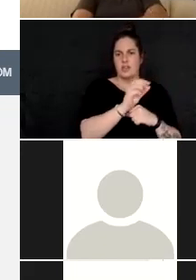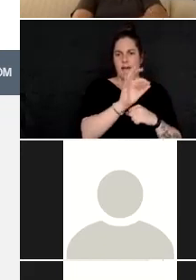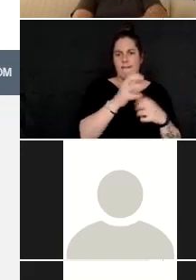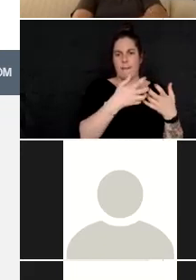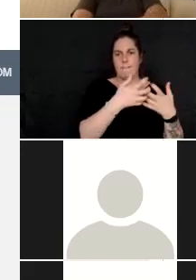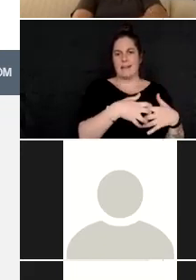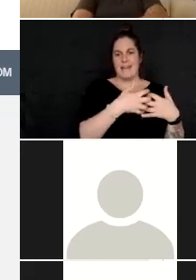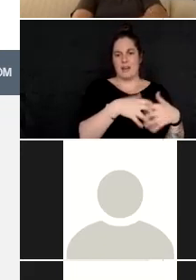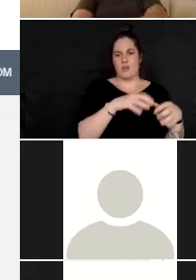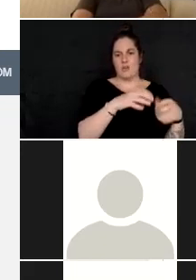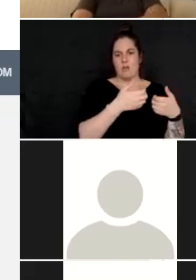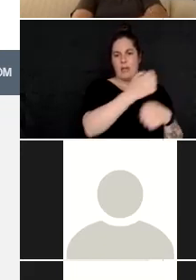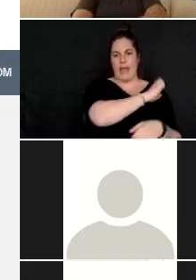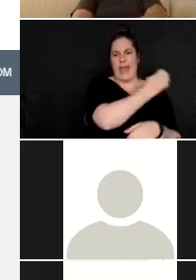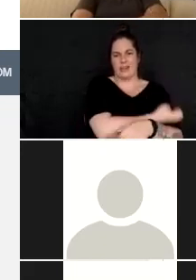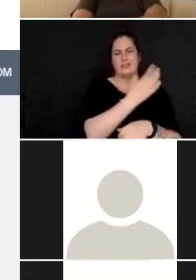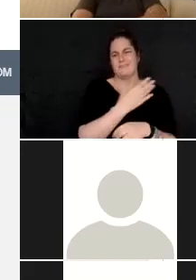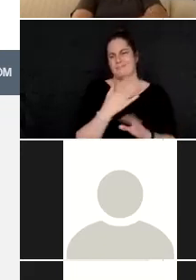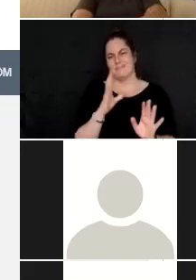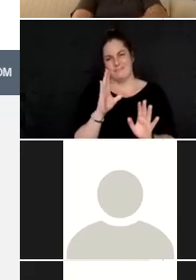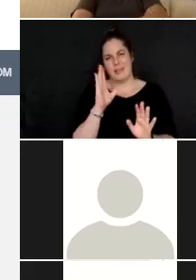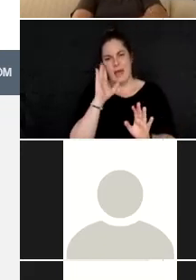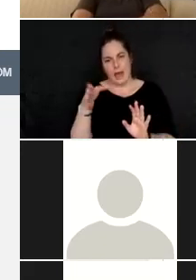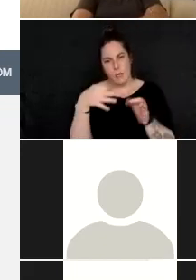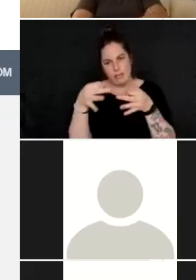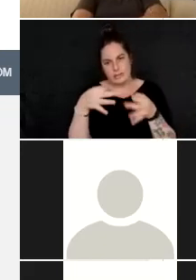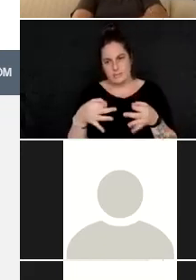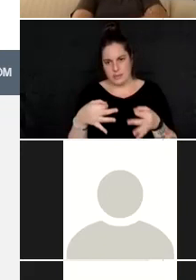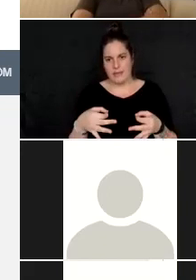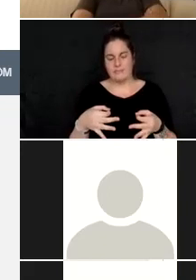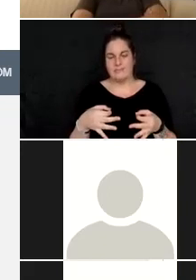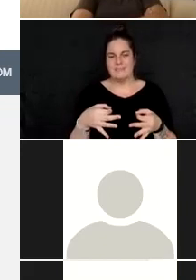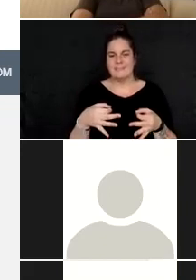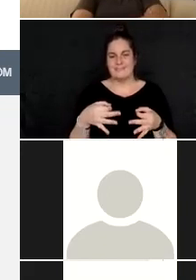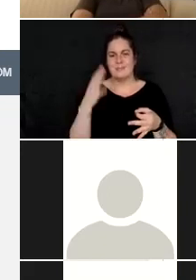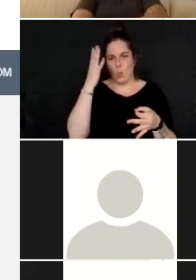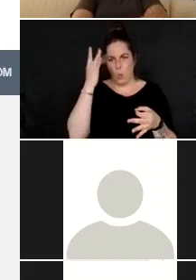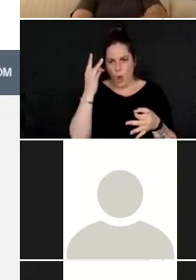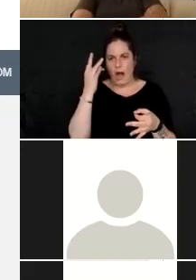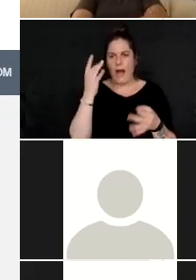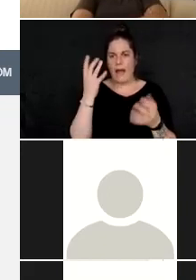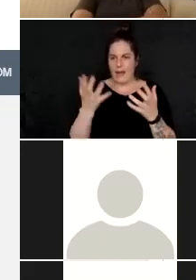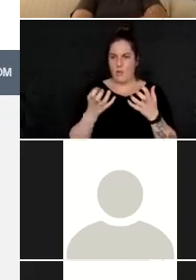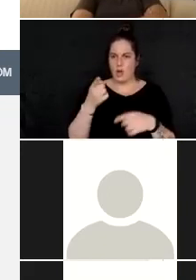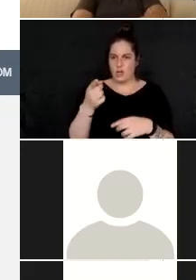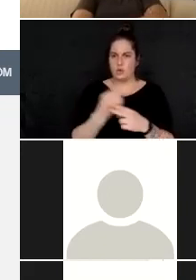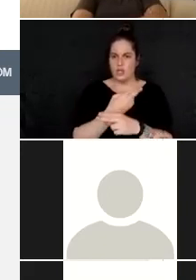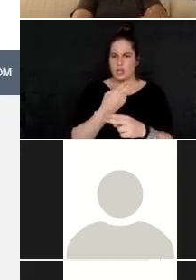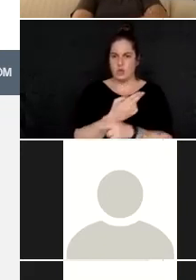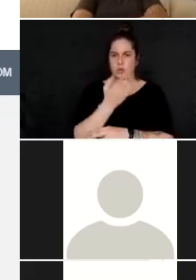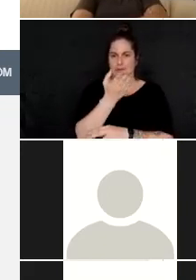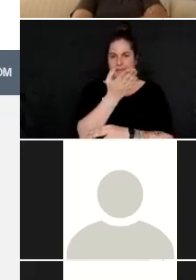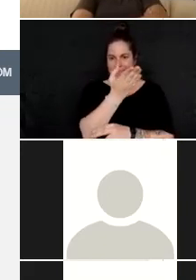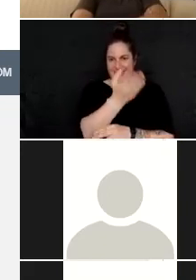what I mean by that here shortly, how I, you know, why I can have you use something simple like this